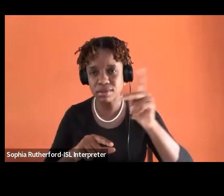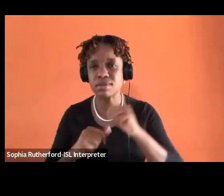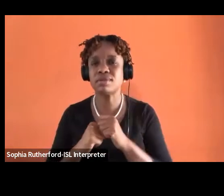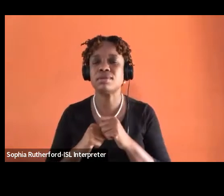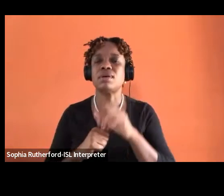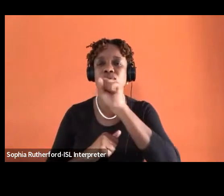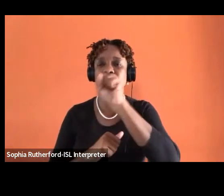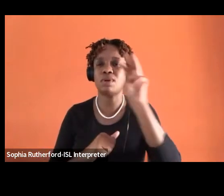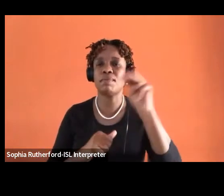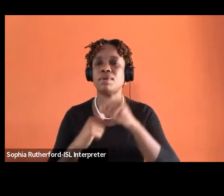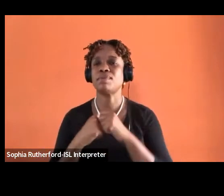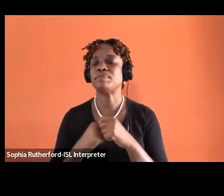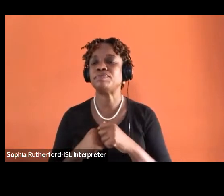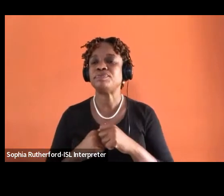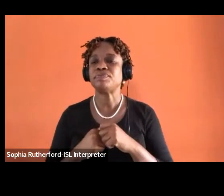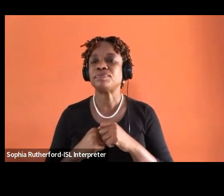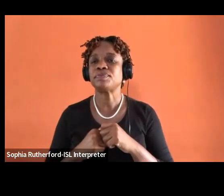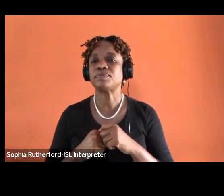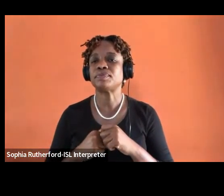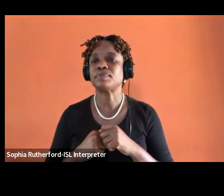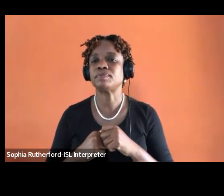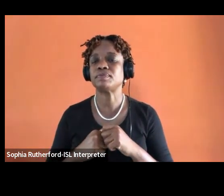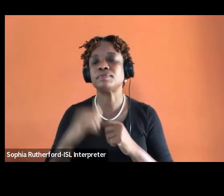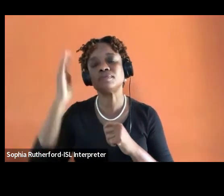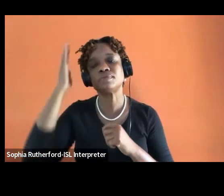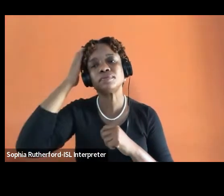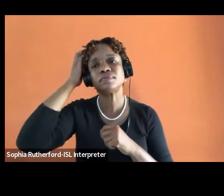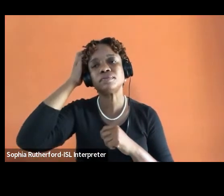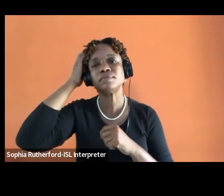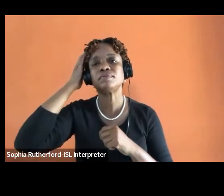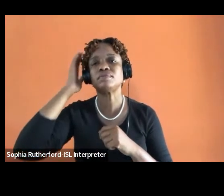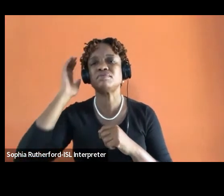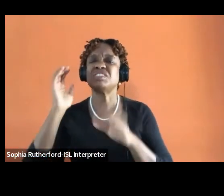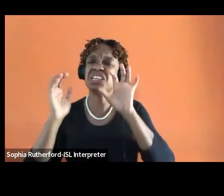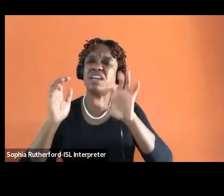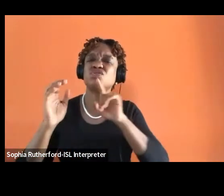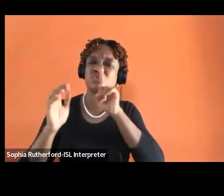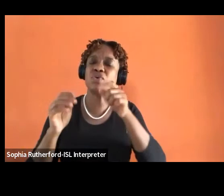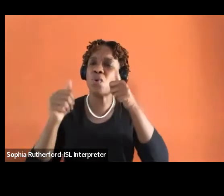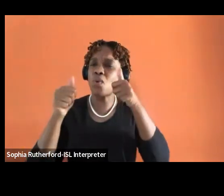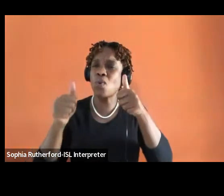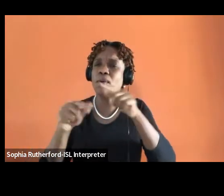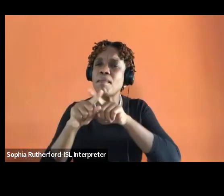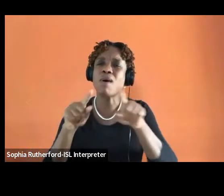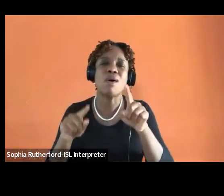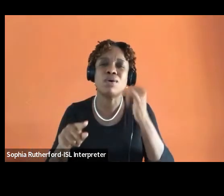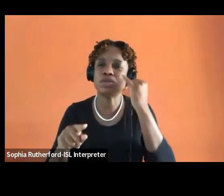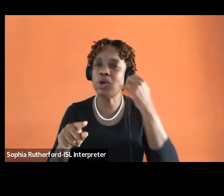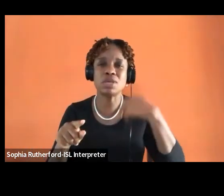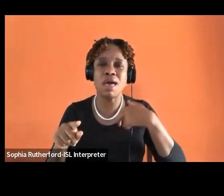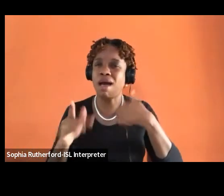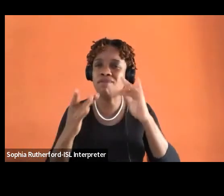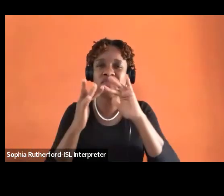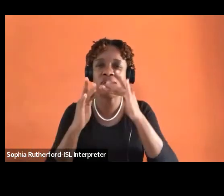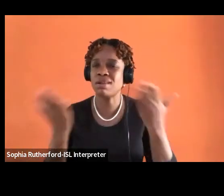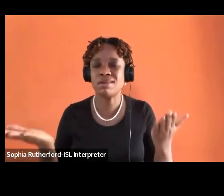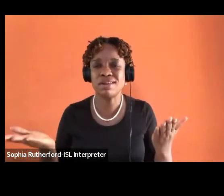to access or are able to access. So this is good, but persons who do not have this facility